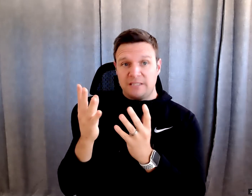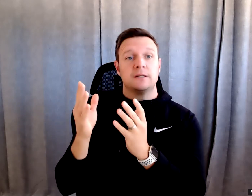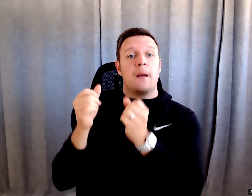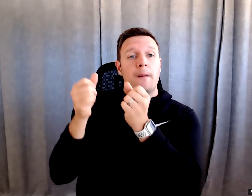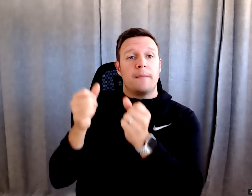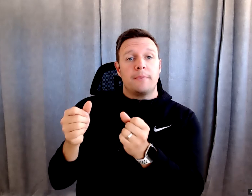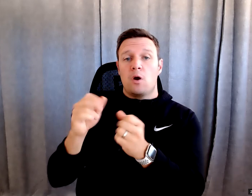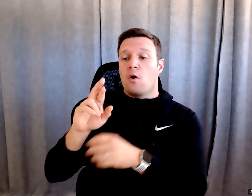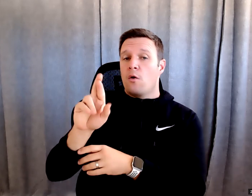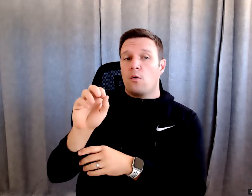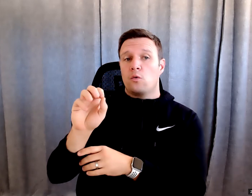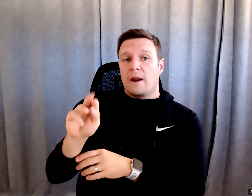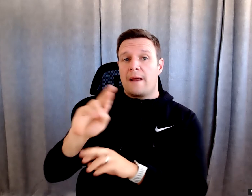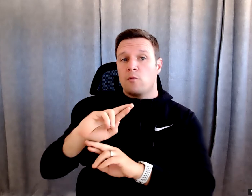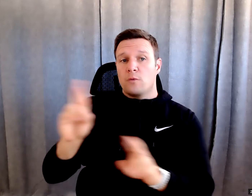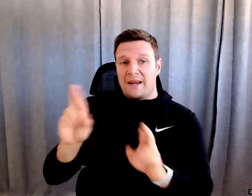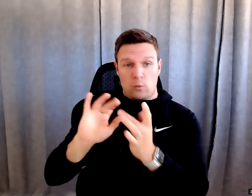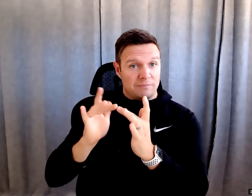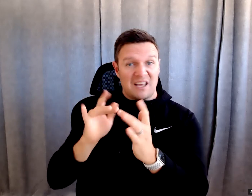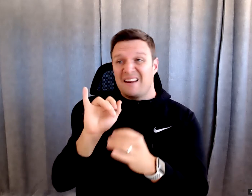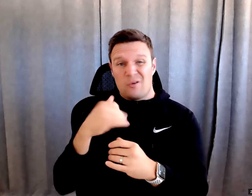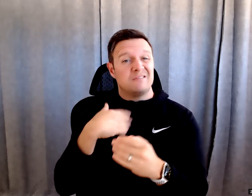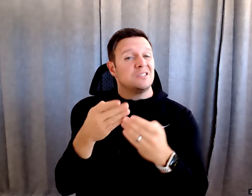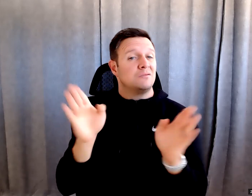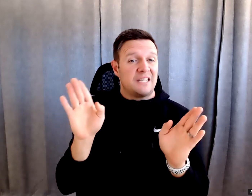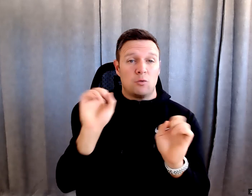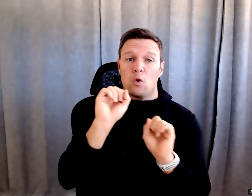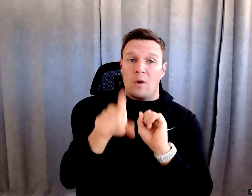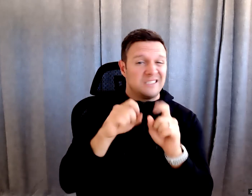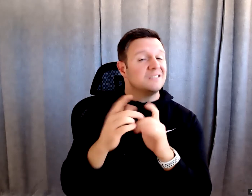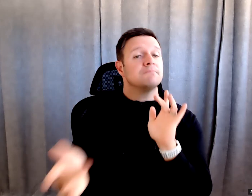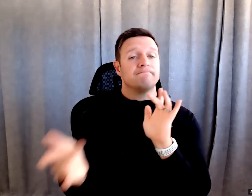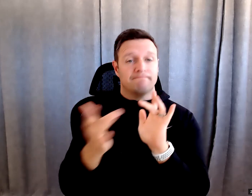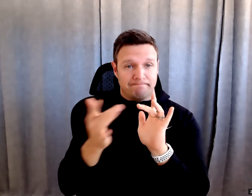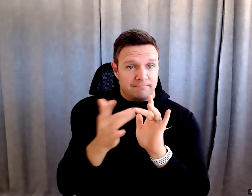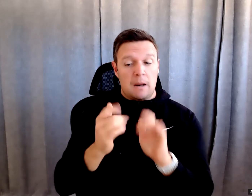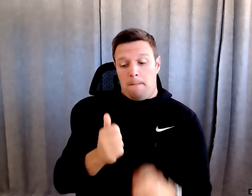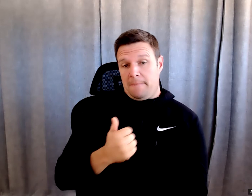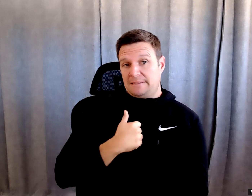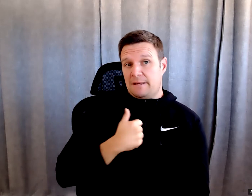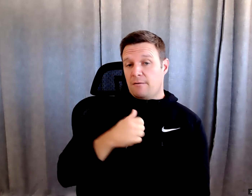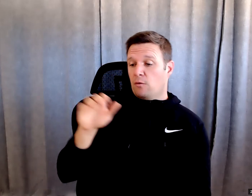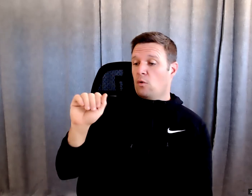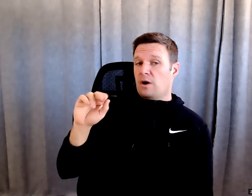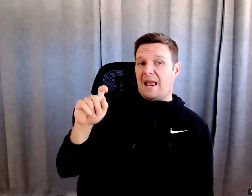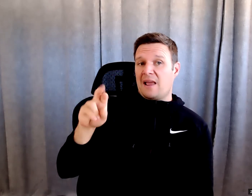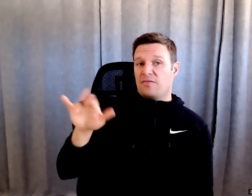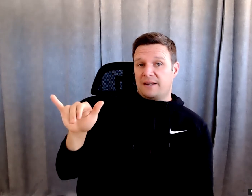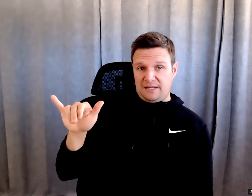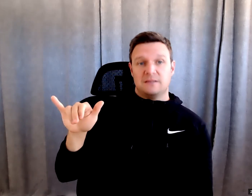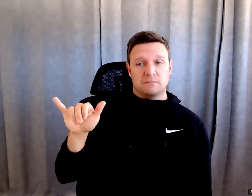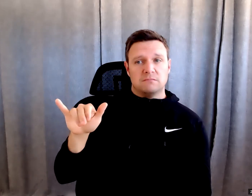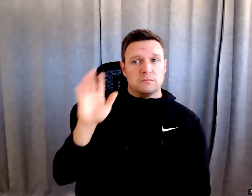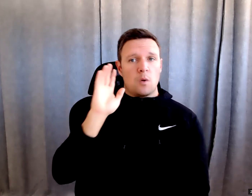Ready webpage. So if you just have general questions, feel free to reach out to us. Myself and Anthony, who's also in this meeting,